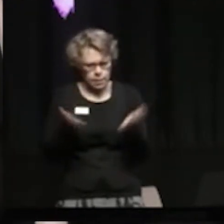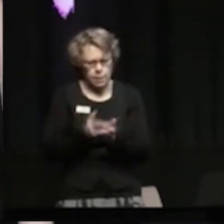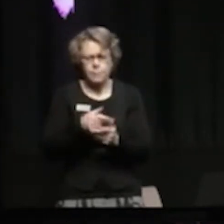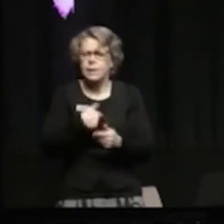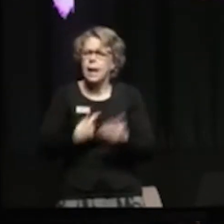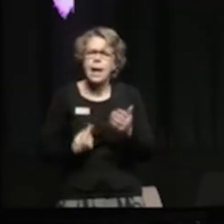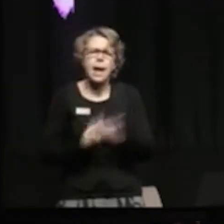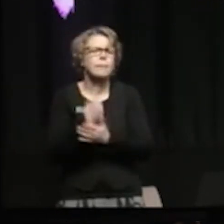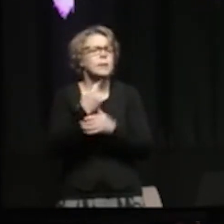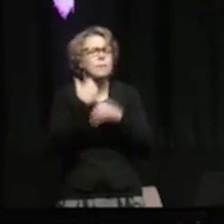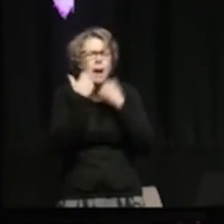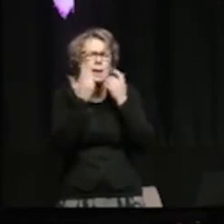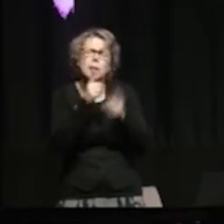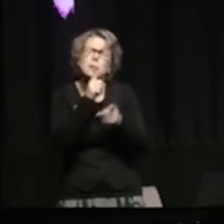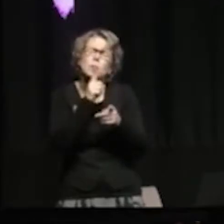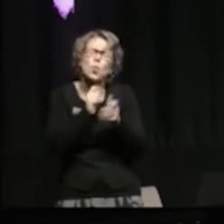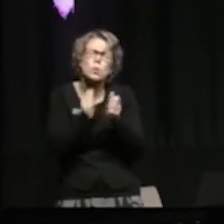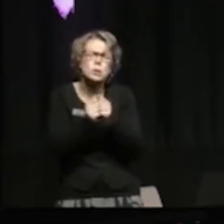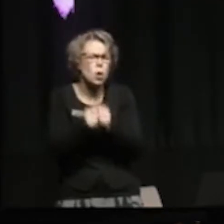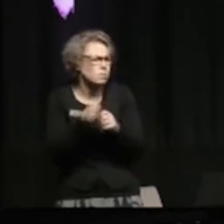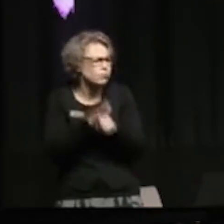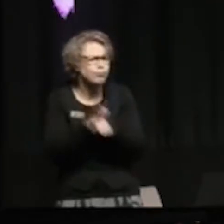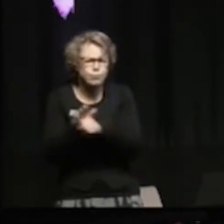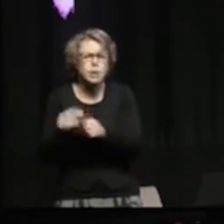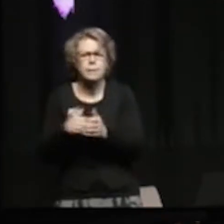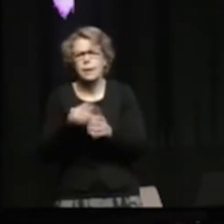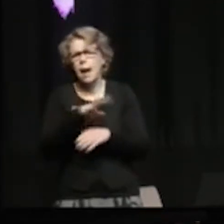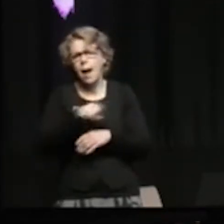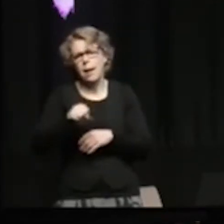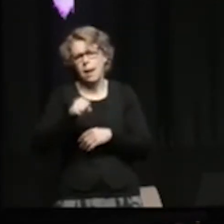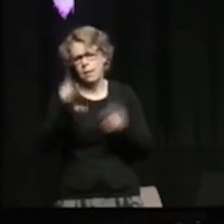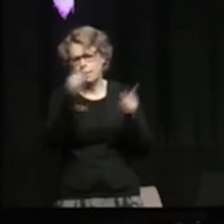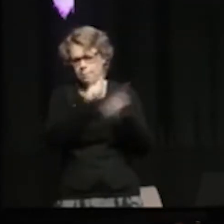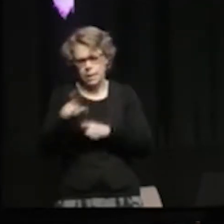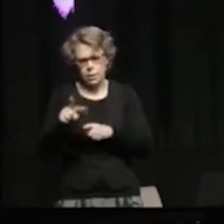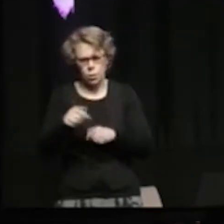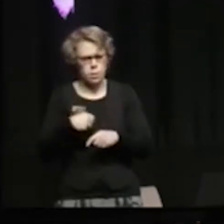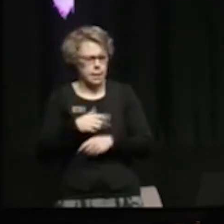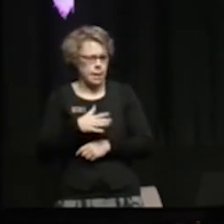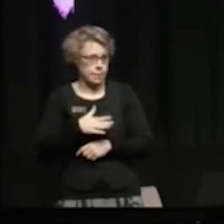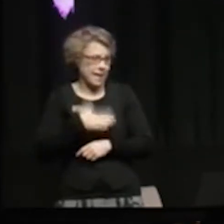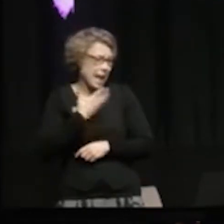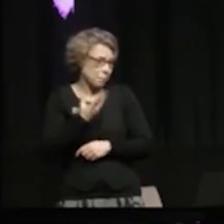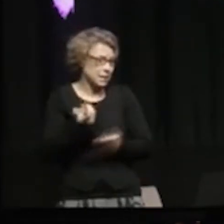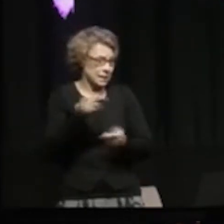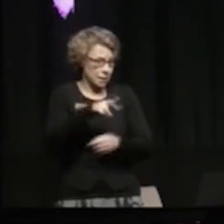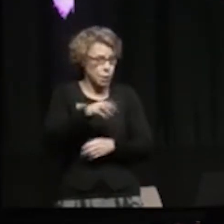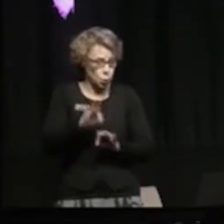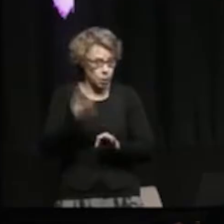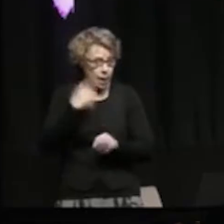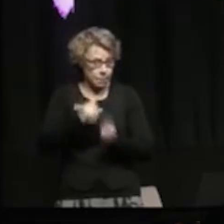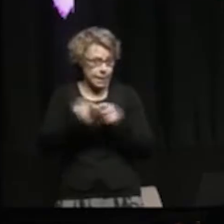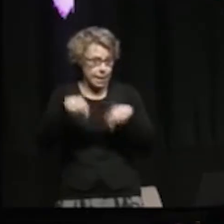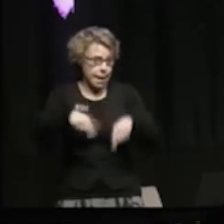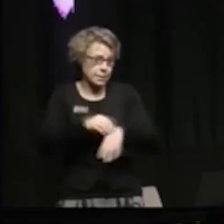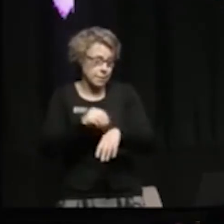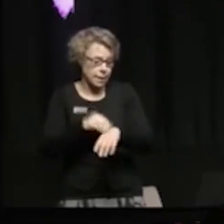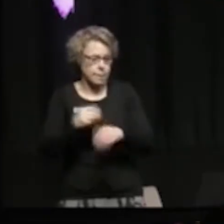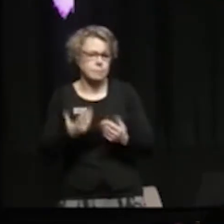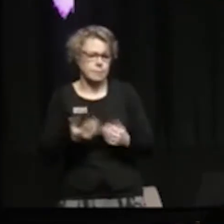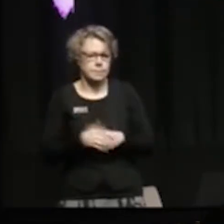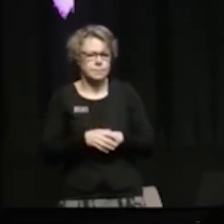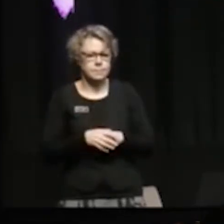political, on a global scale, but they are happening every day in the smallest way to every single human being. I think that's an excellent and a terrible example of how that can